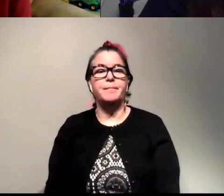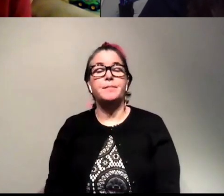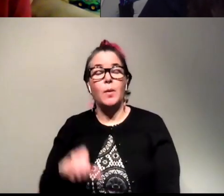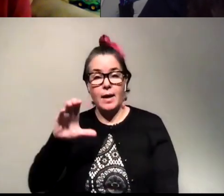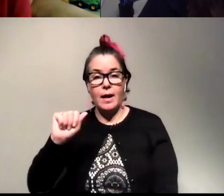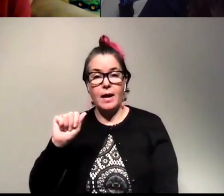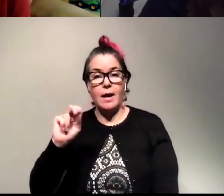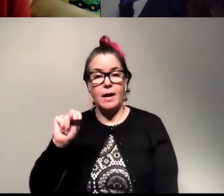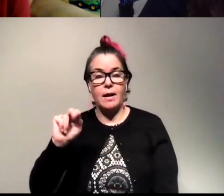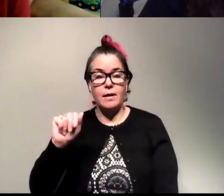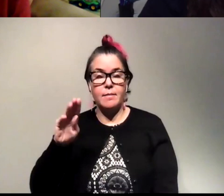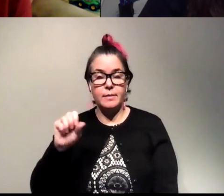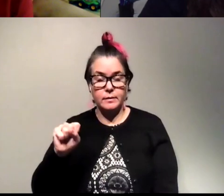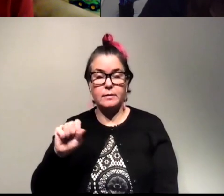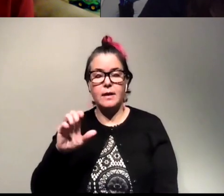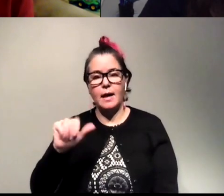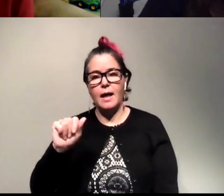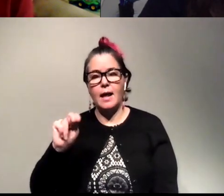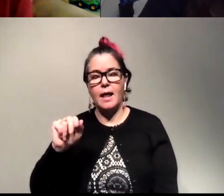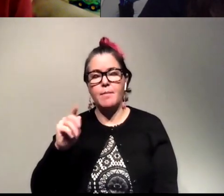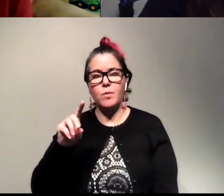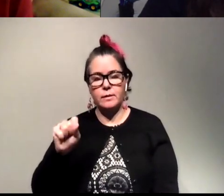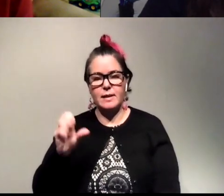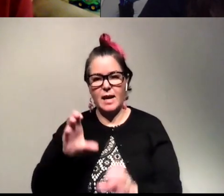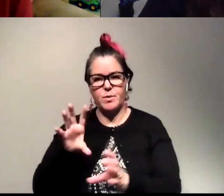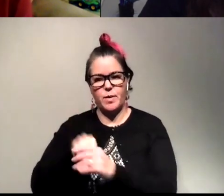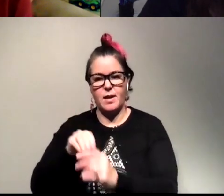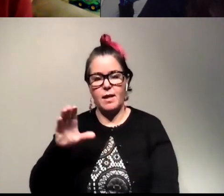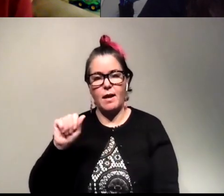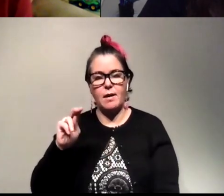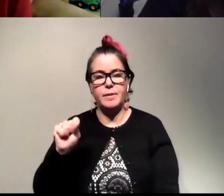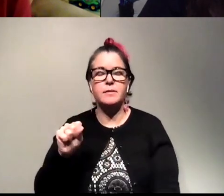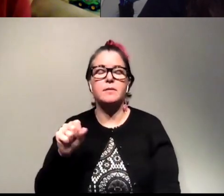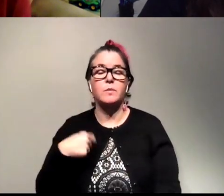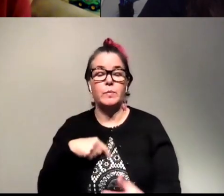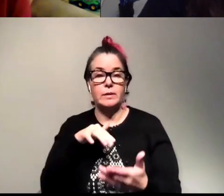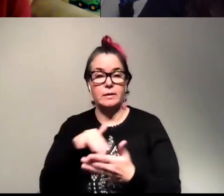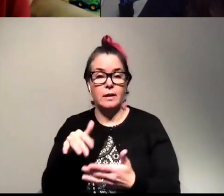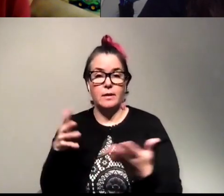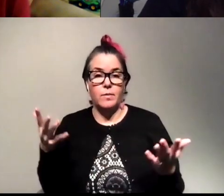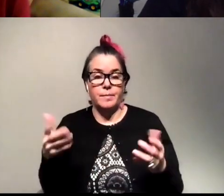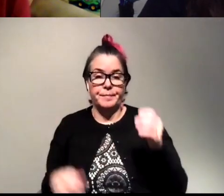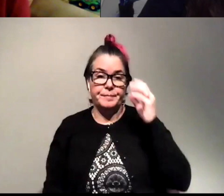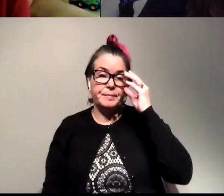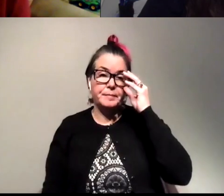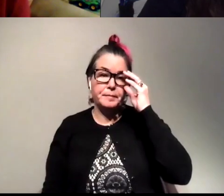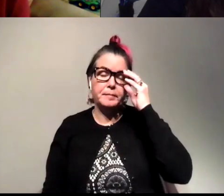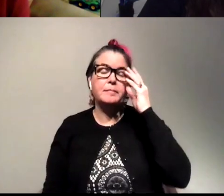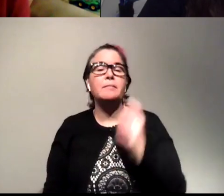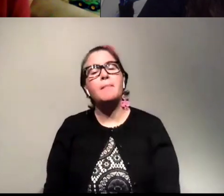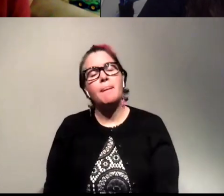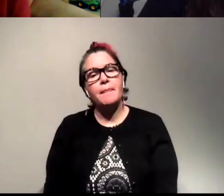cannabis and with cannabinoids, one of the things that we study in the laboratory is how